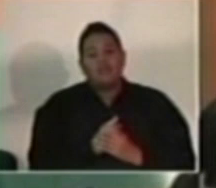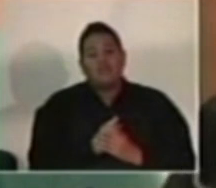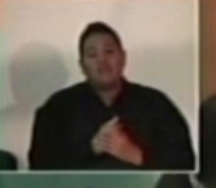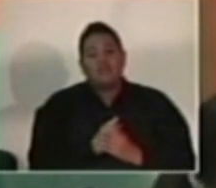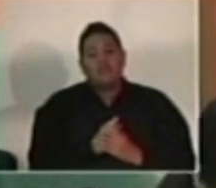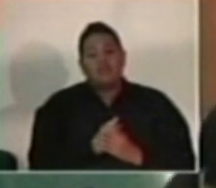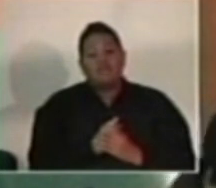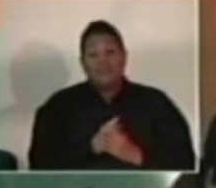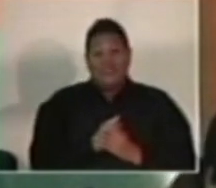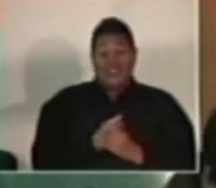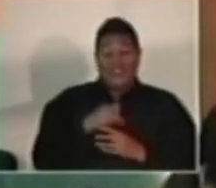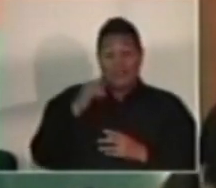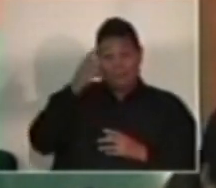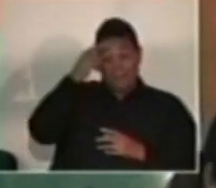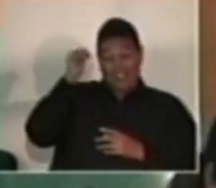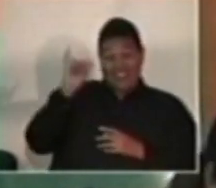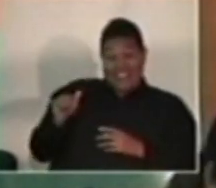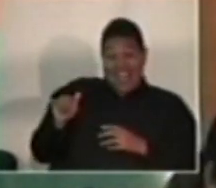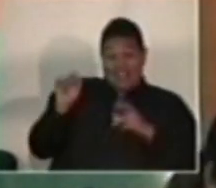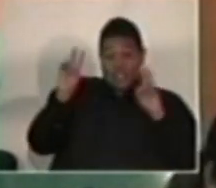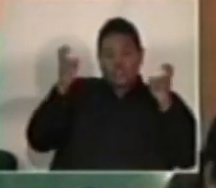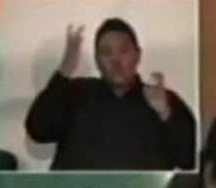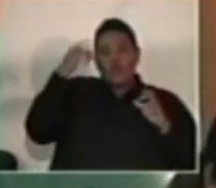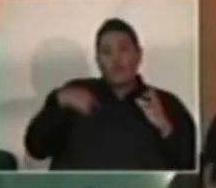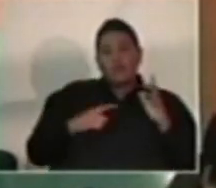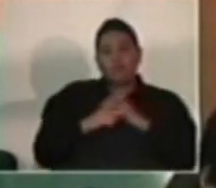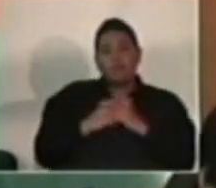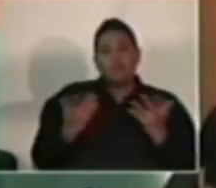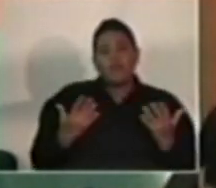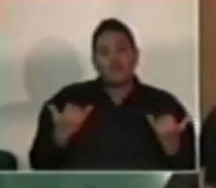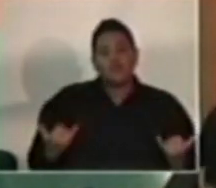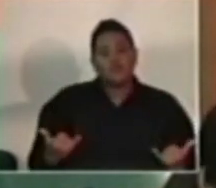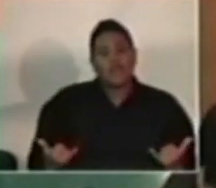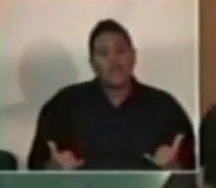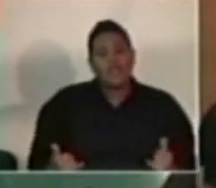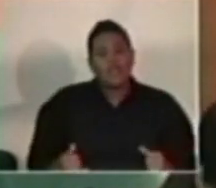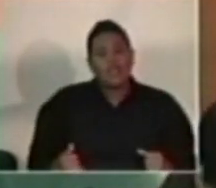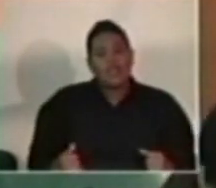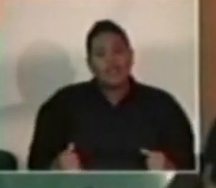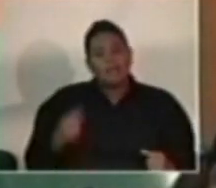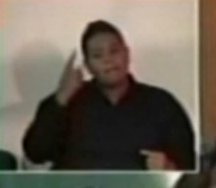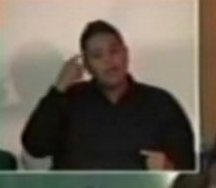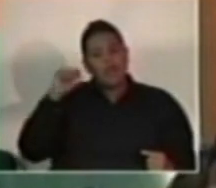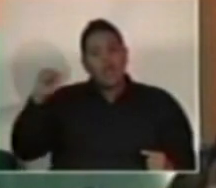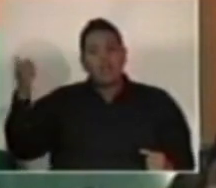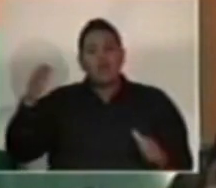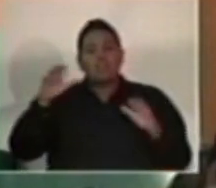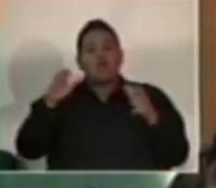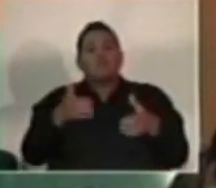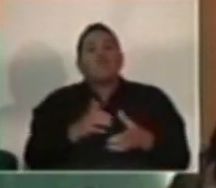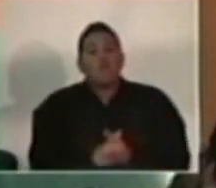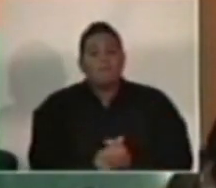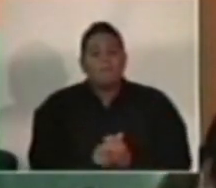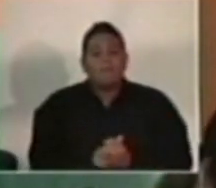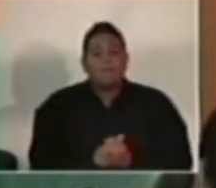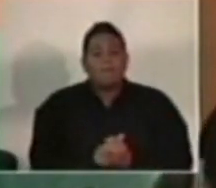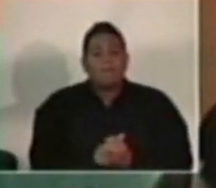it is on that matter why we are here today. Because another body who